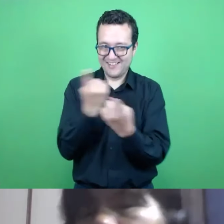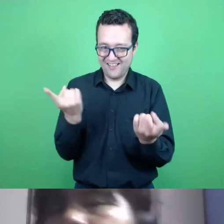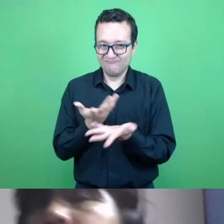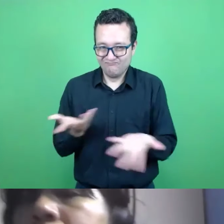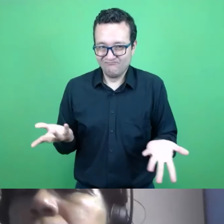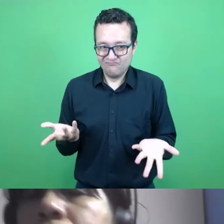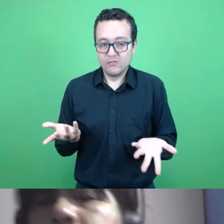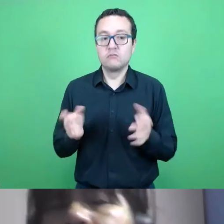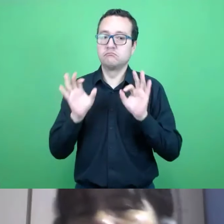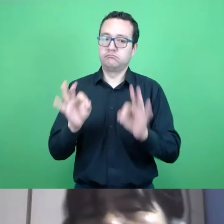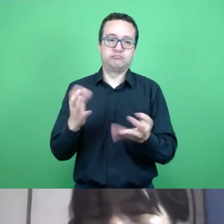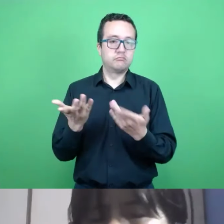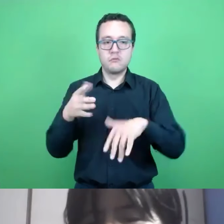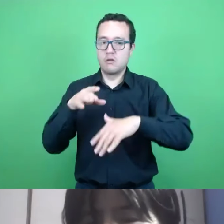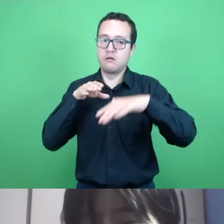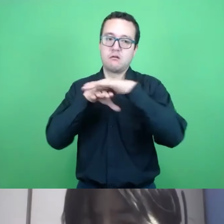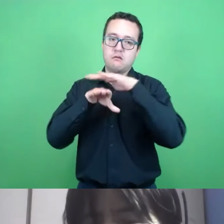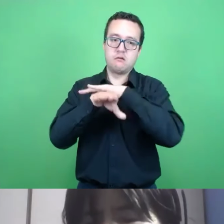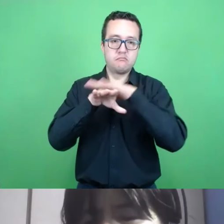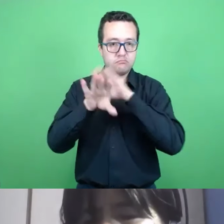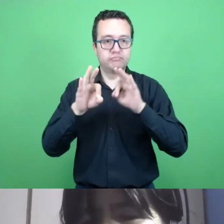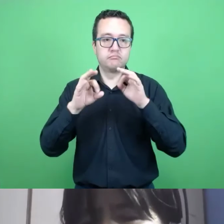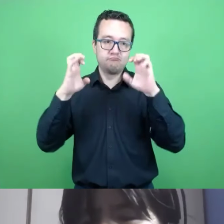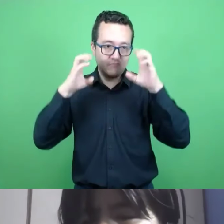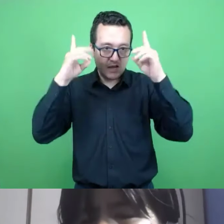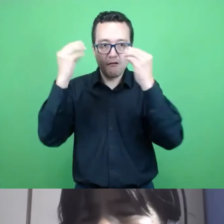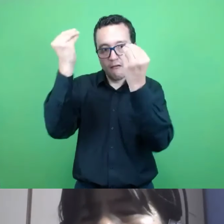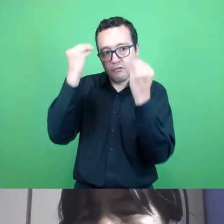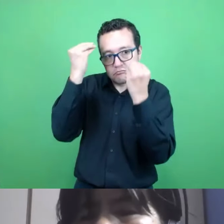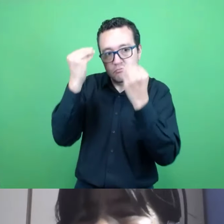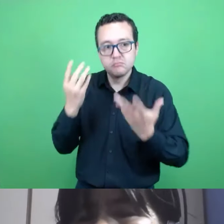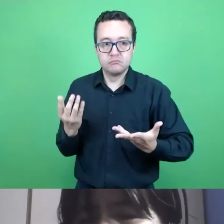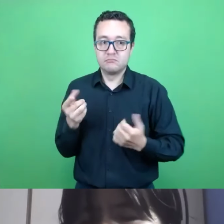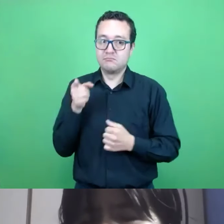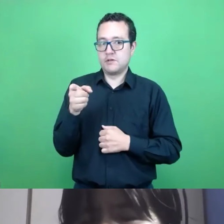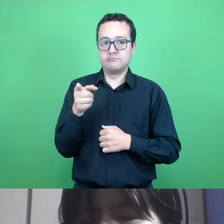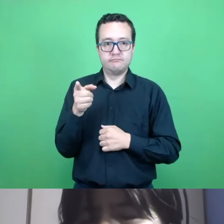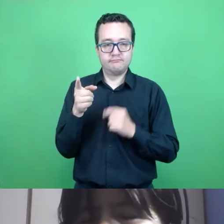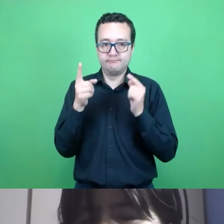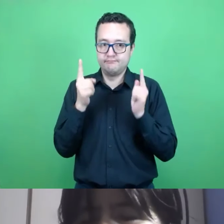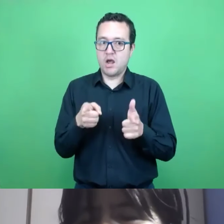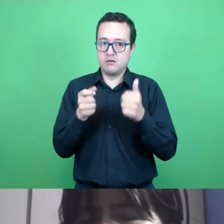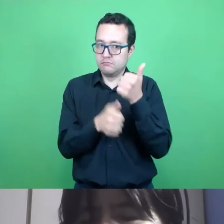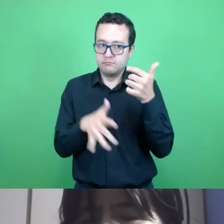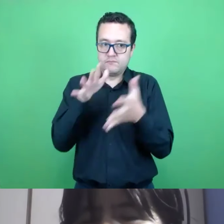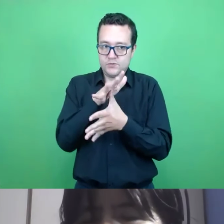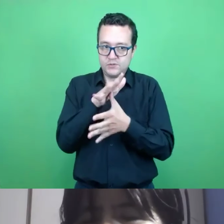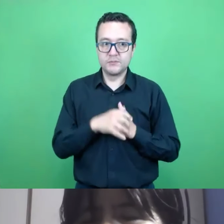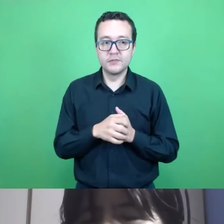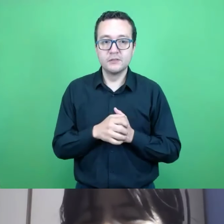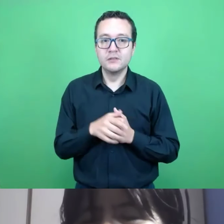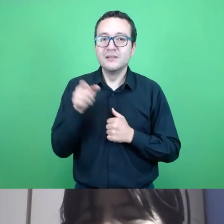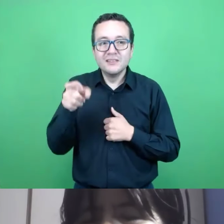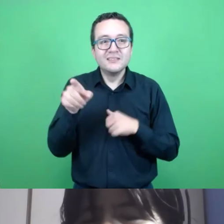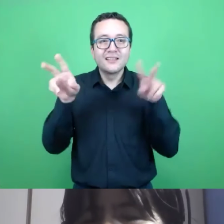fields, because in order to tackle the systemic ableism that we see in medical fields, that